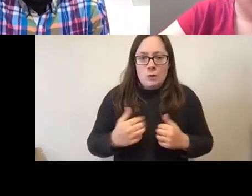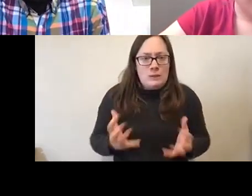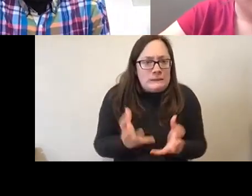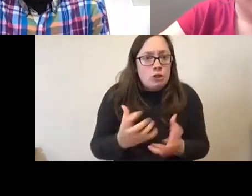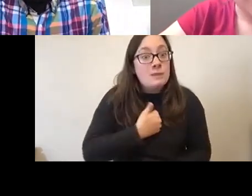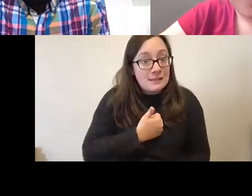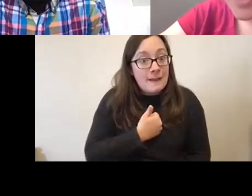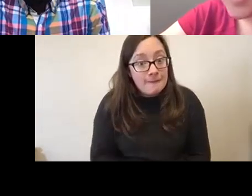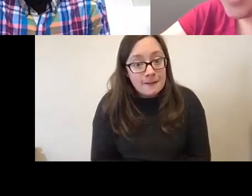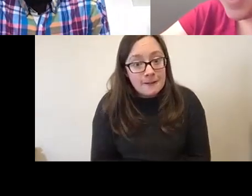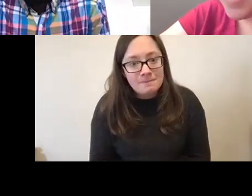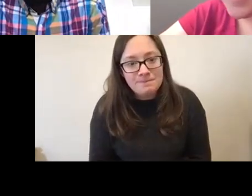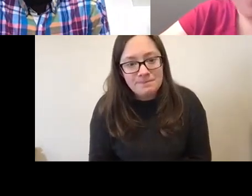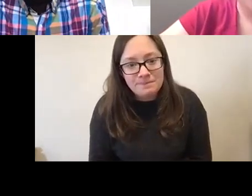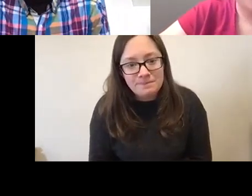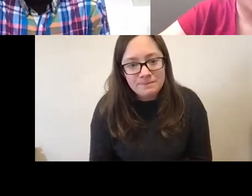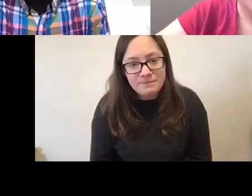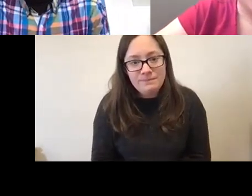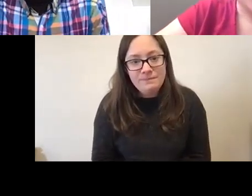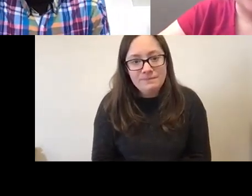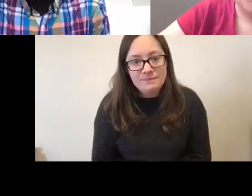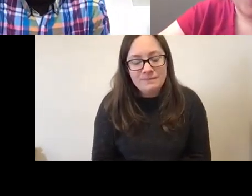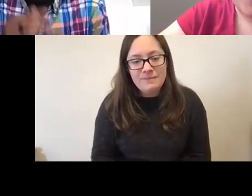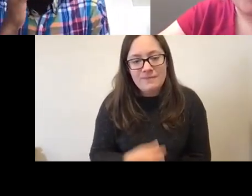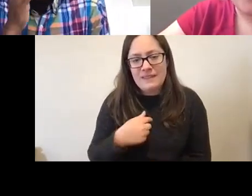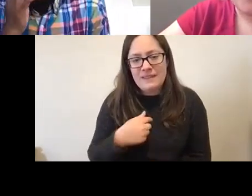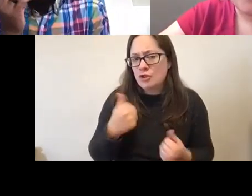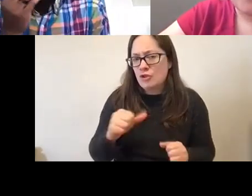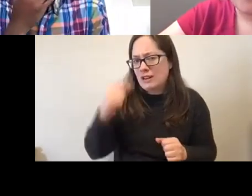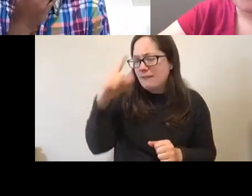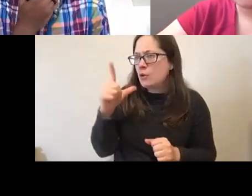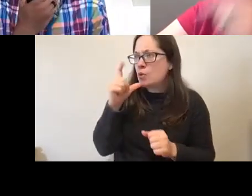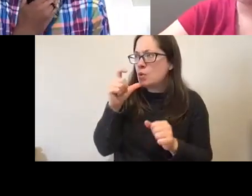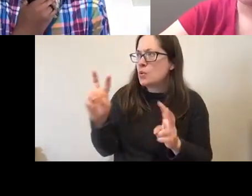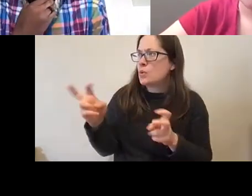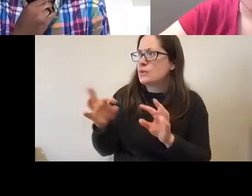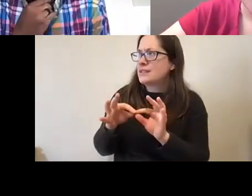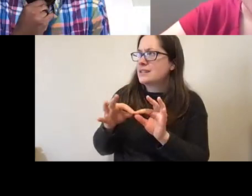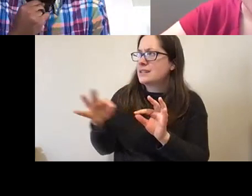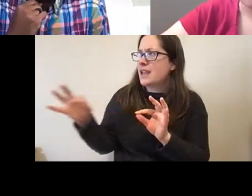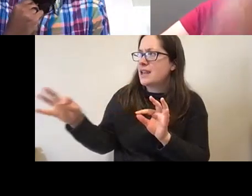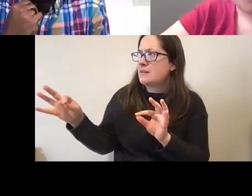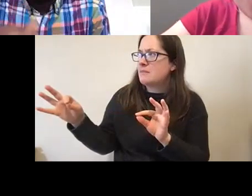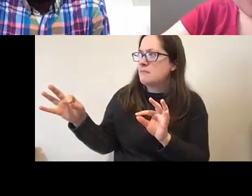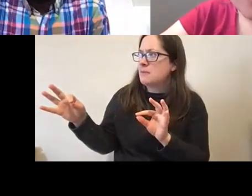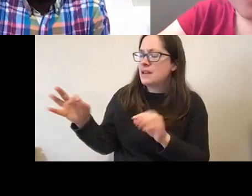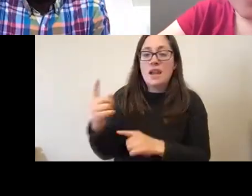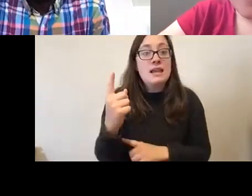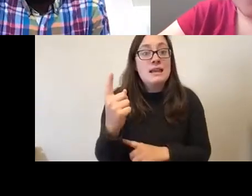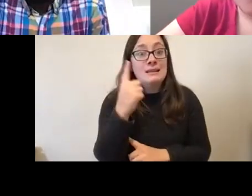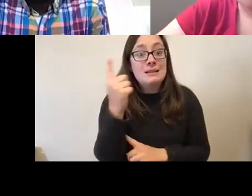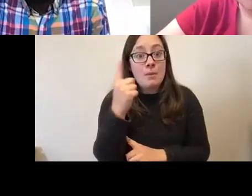think it was Shonda, right? I don't remember, who had introduced me to the Superwoman